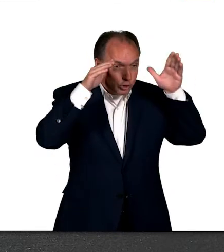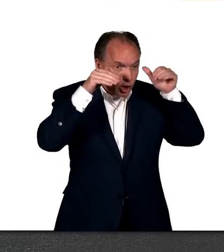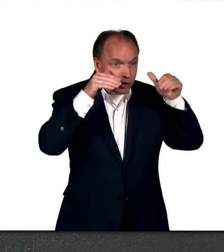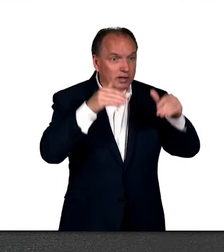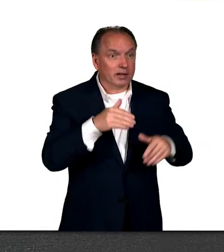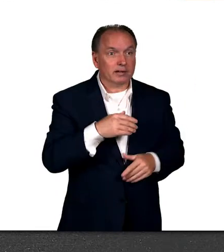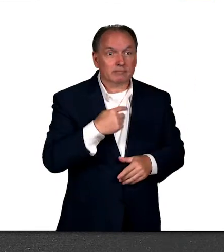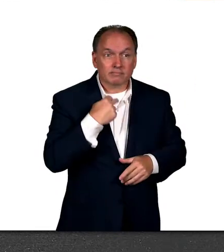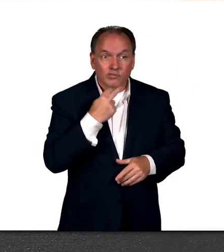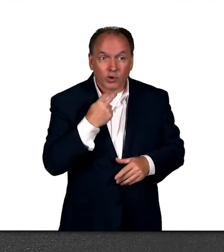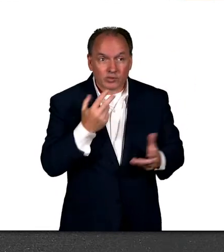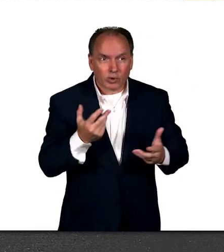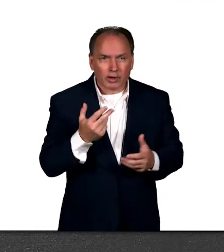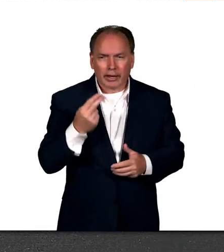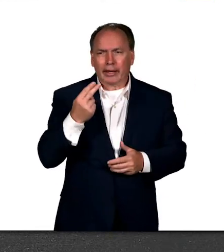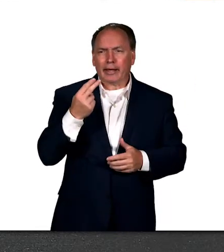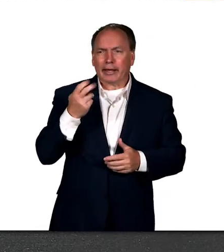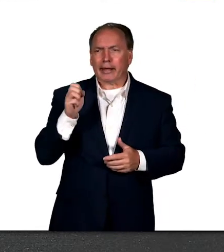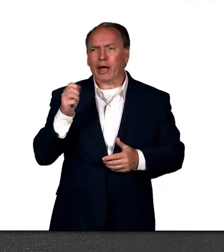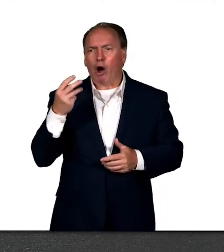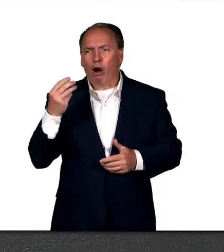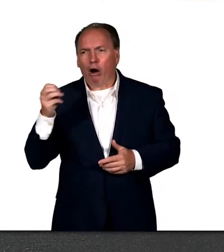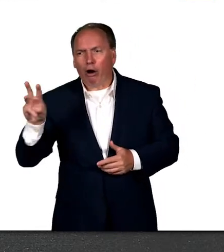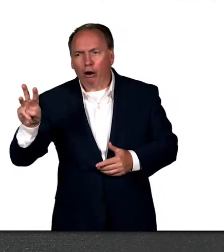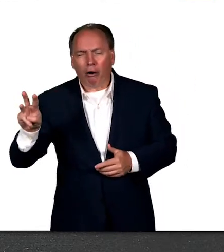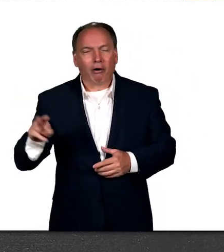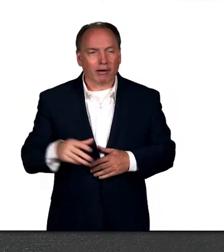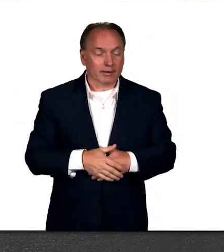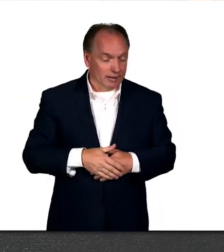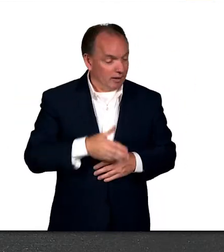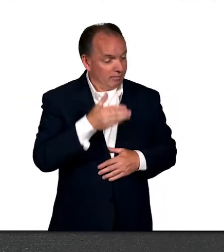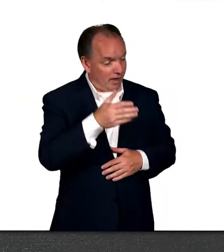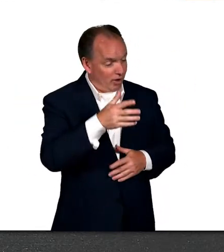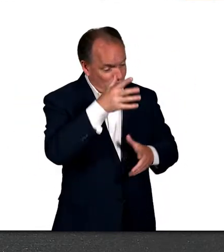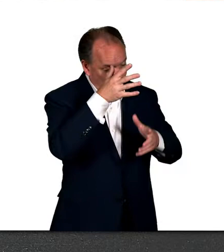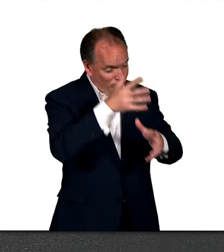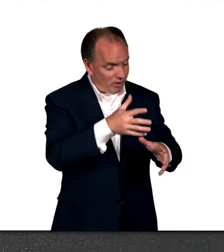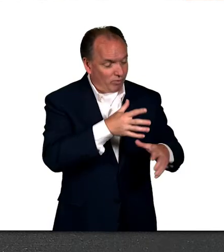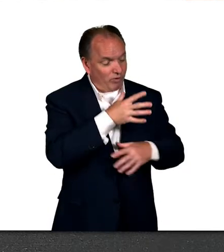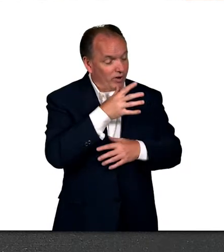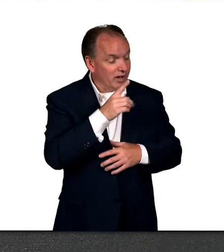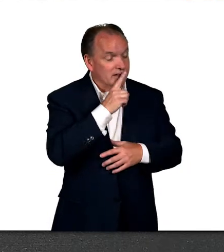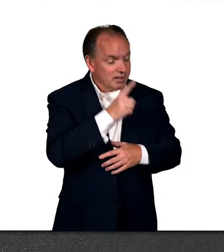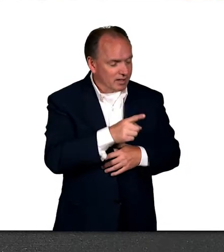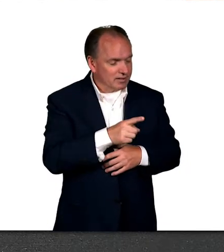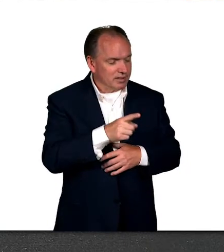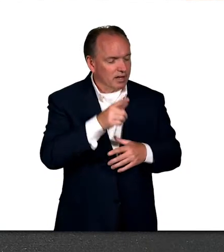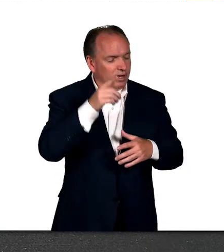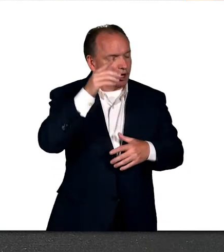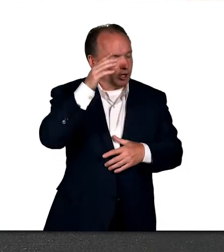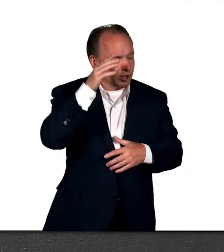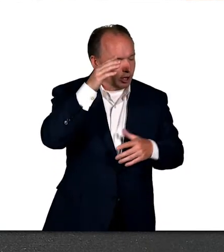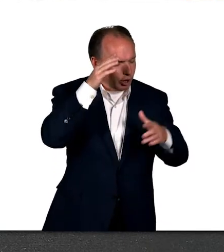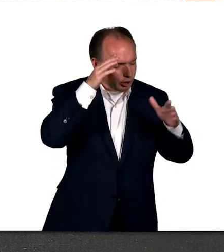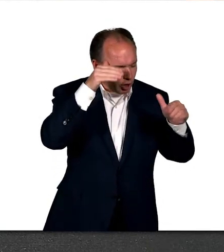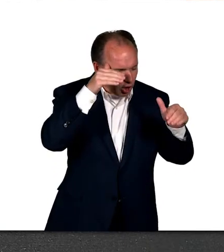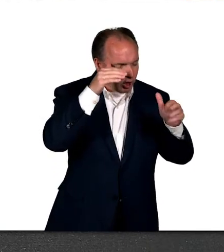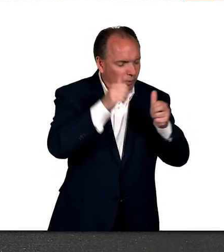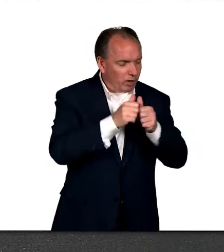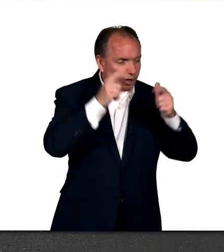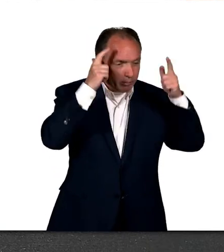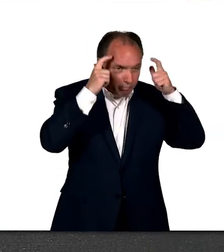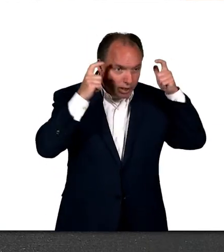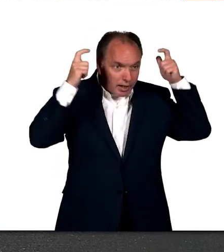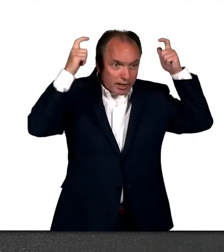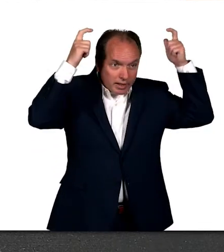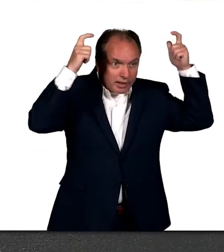say? Hee-haw, hee-haw. Hee-haw, hee-haw. Down on Grandpa's farm there is a donkey with big